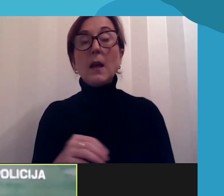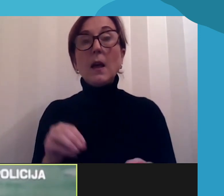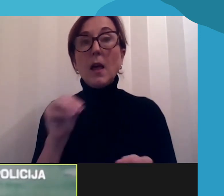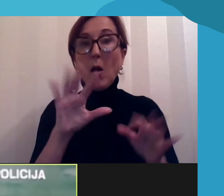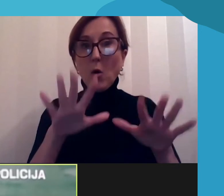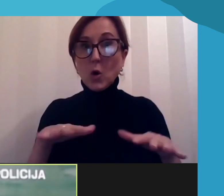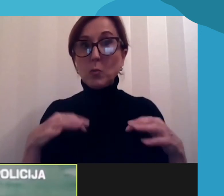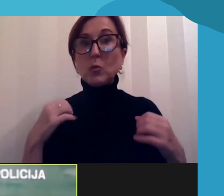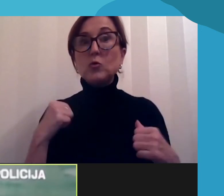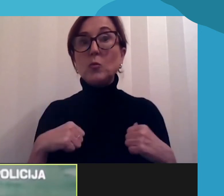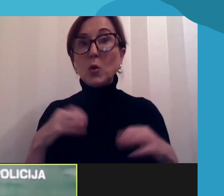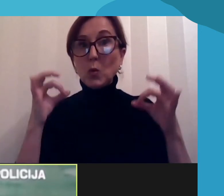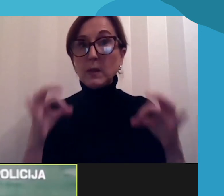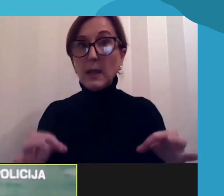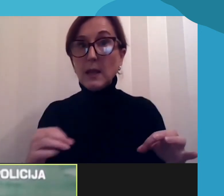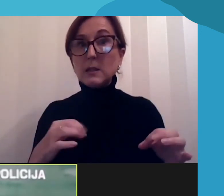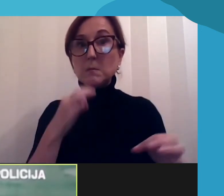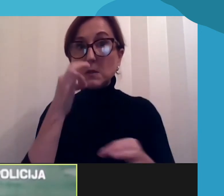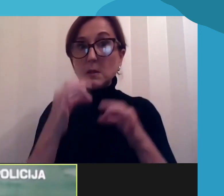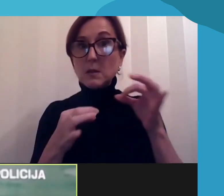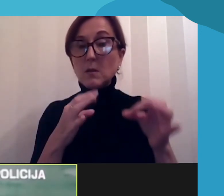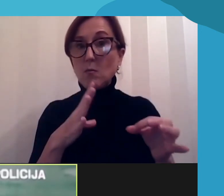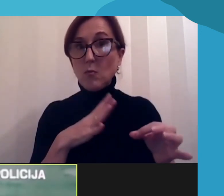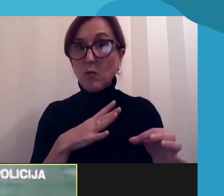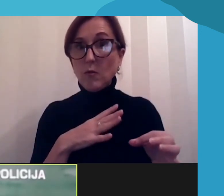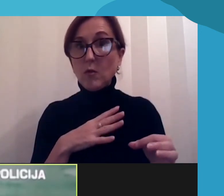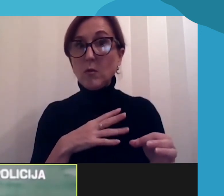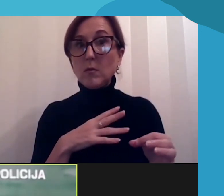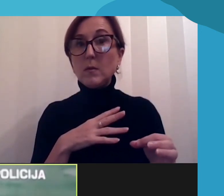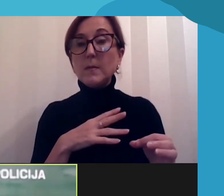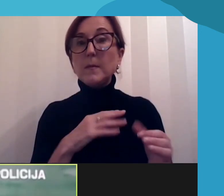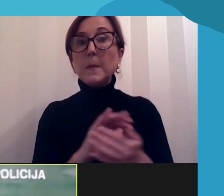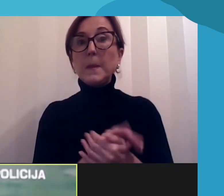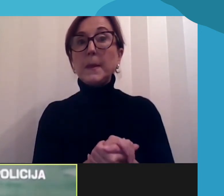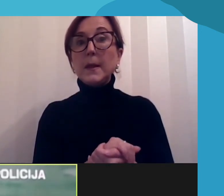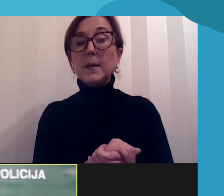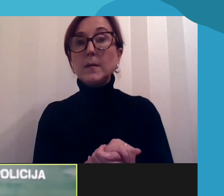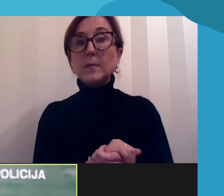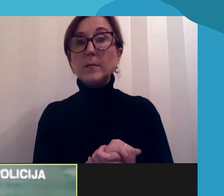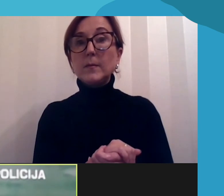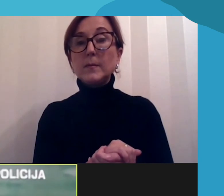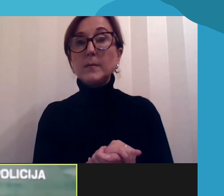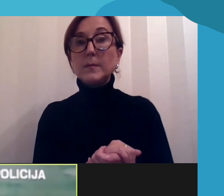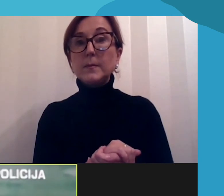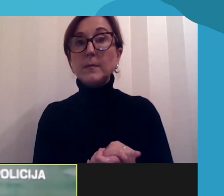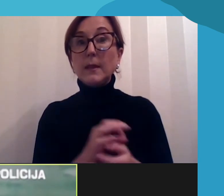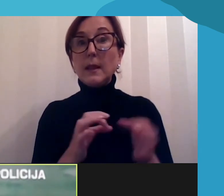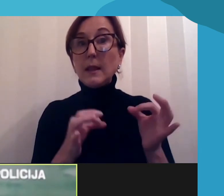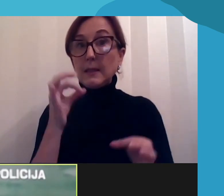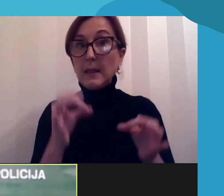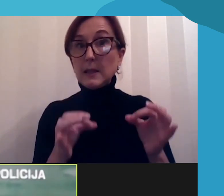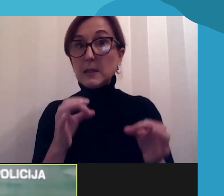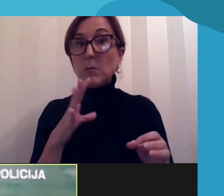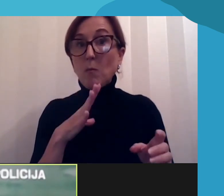serious attitude towards them. But as it has been stated by the Court of Human Rights, and as it has been expressed